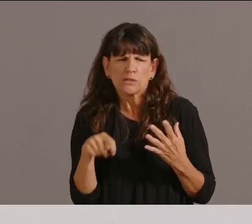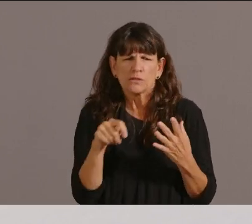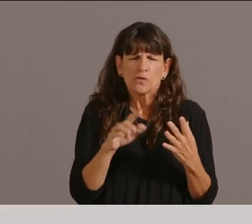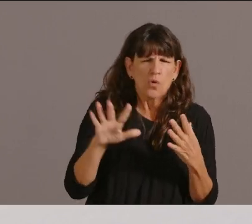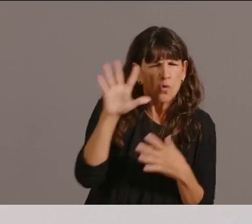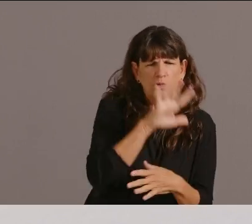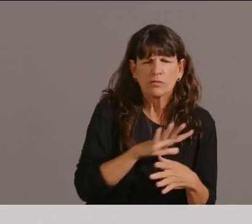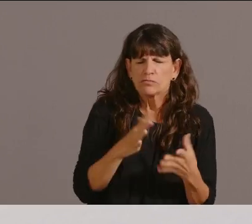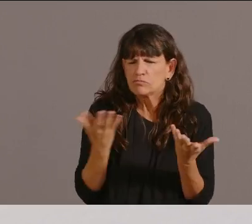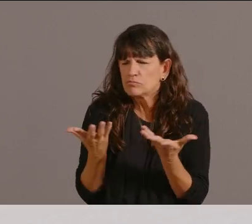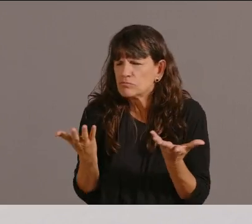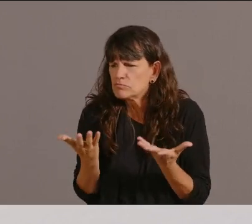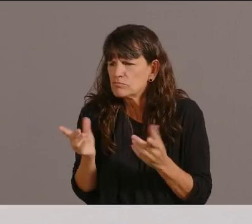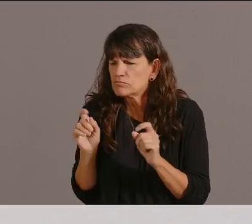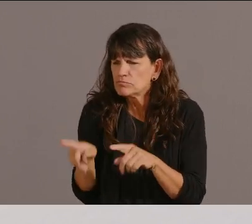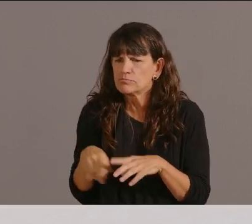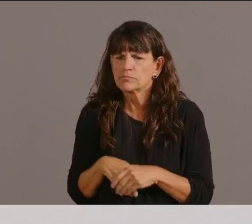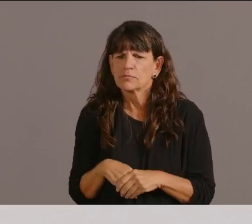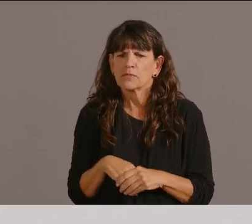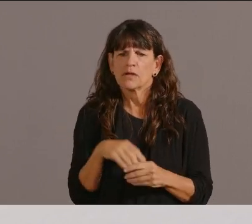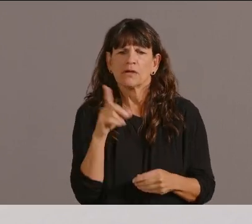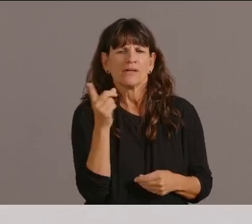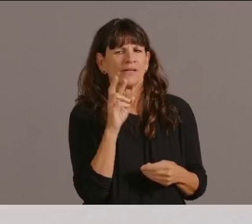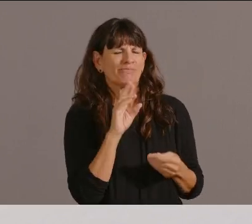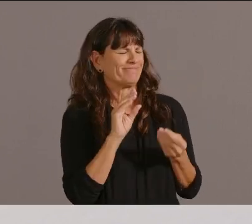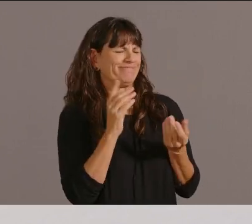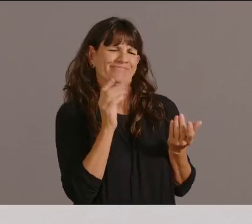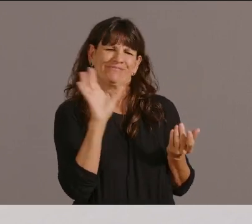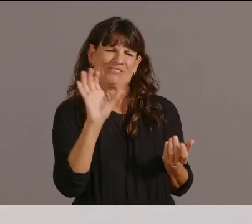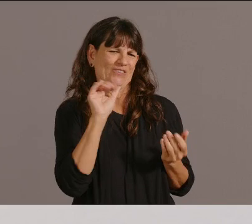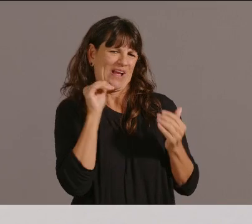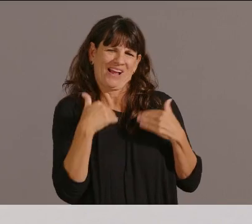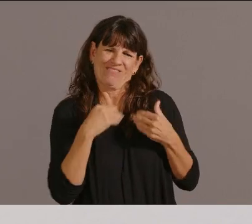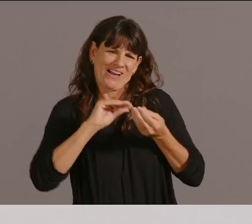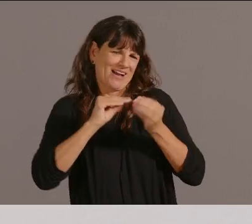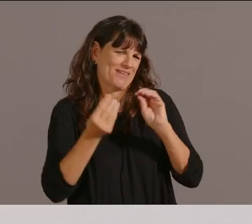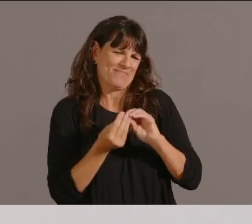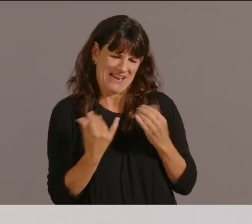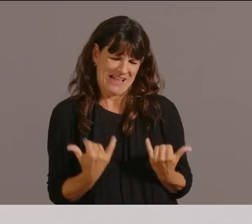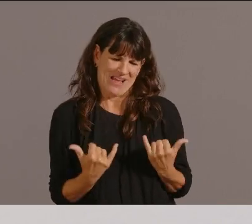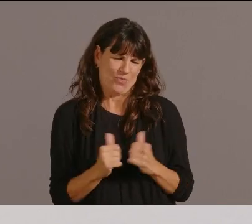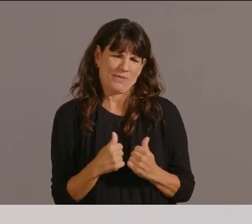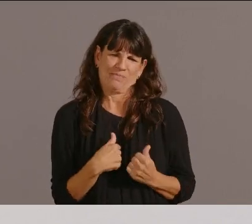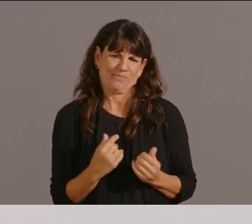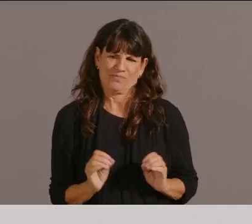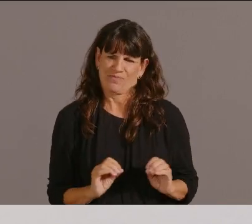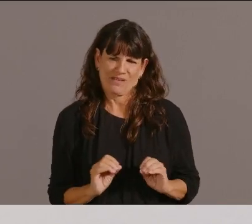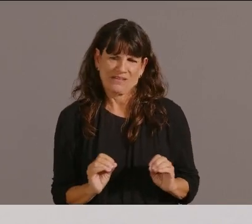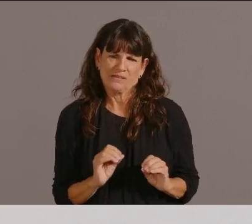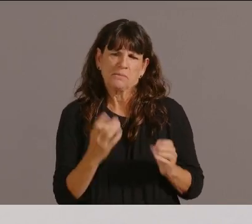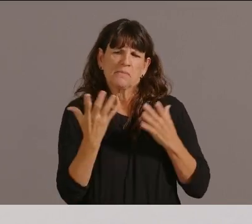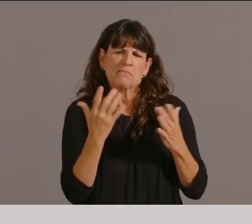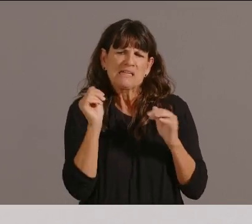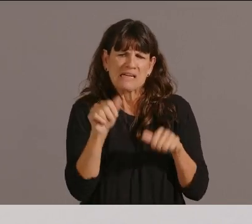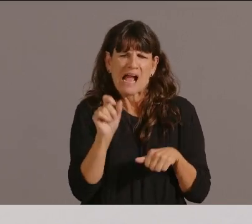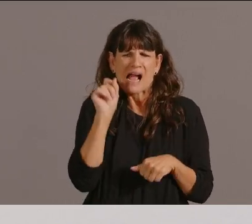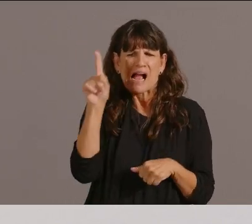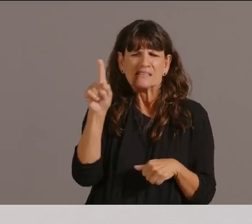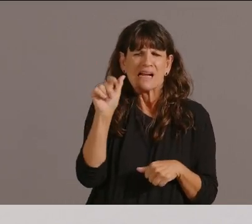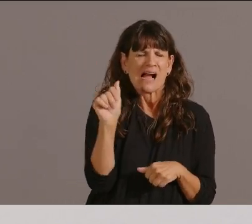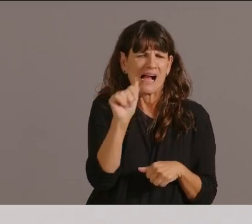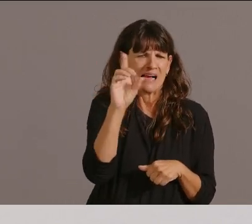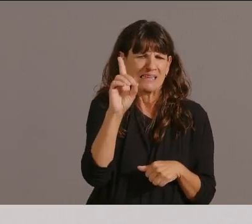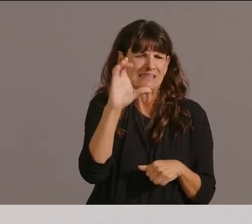have those on me. That might be a great question for ADCRR. They probably know how many